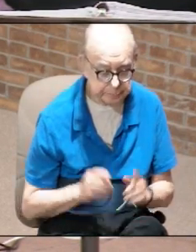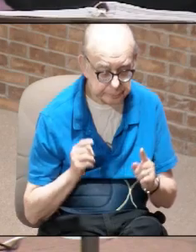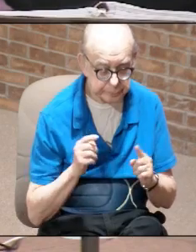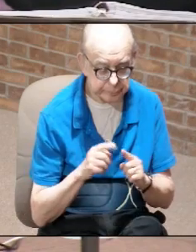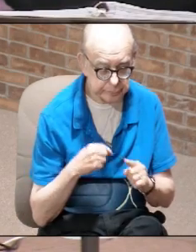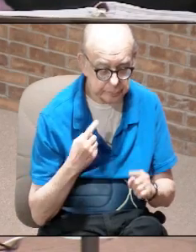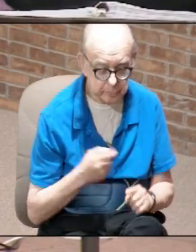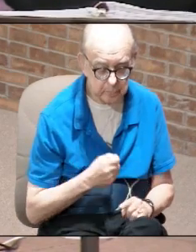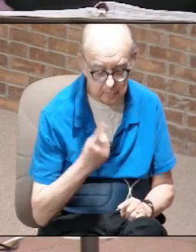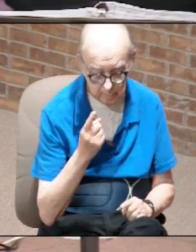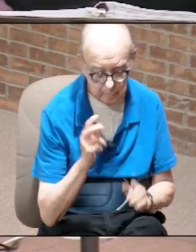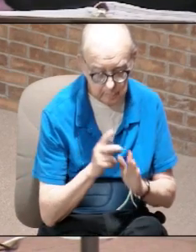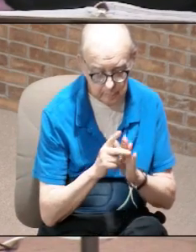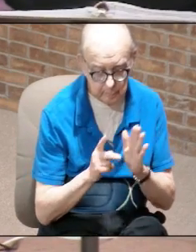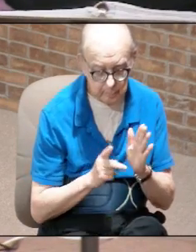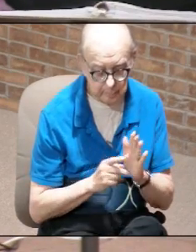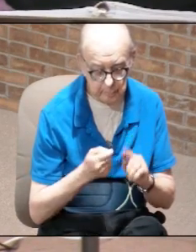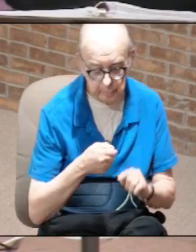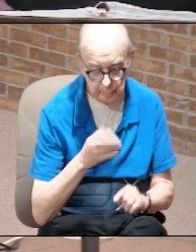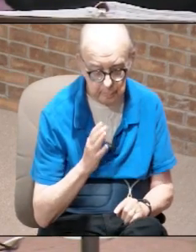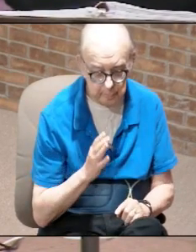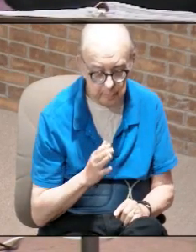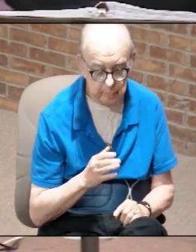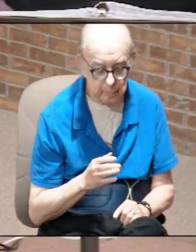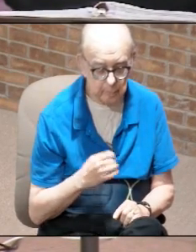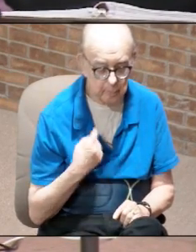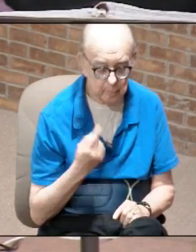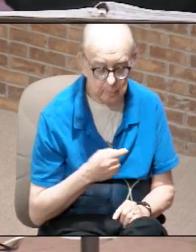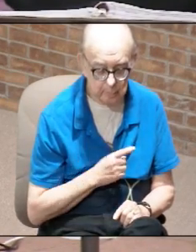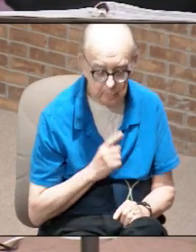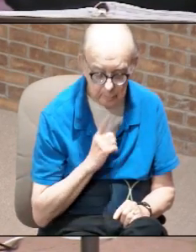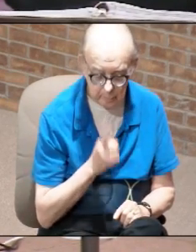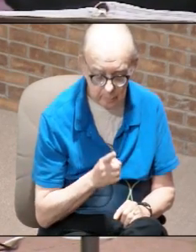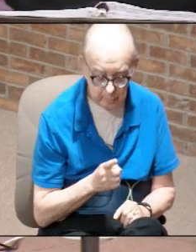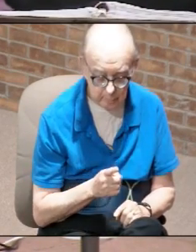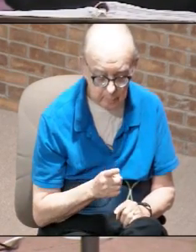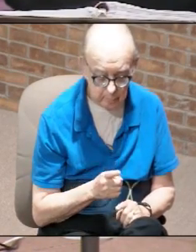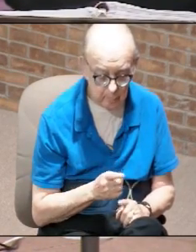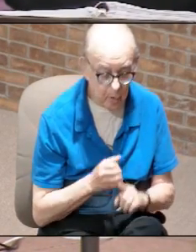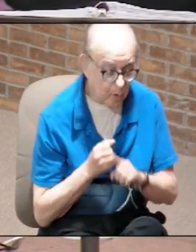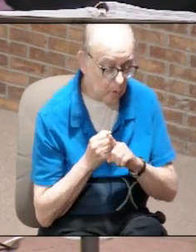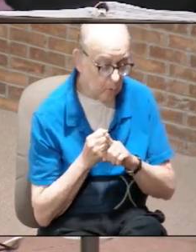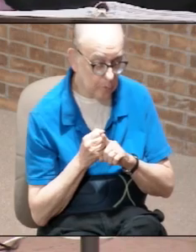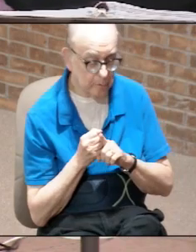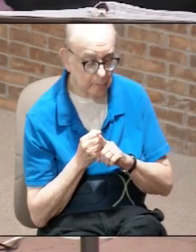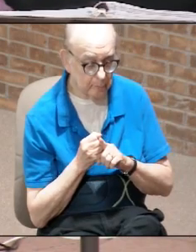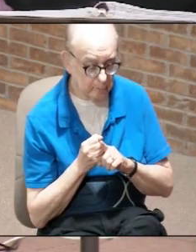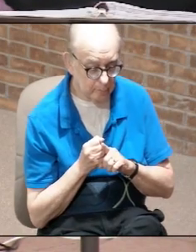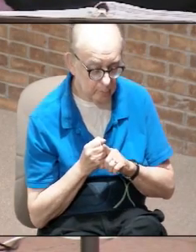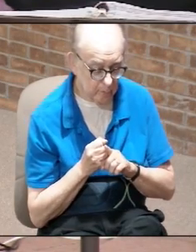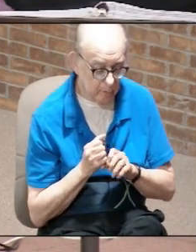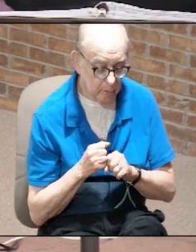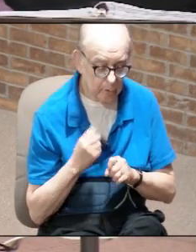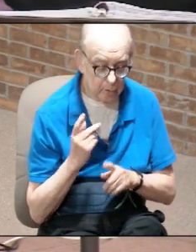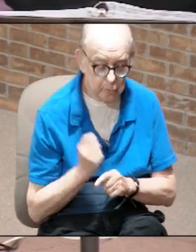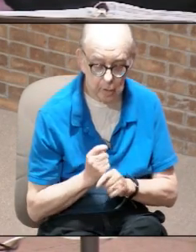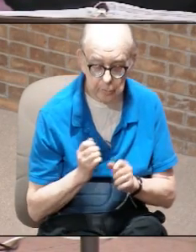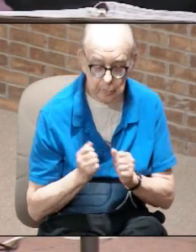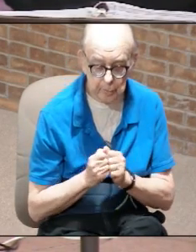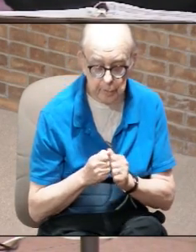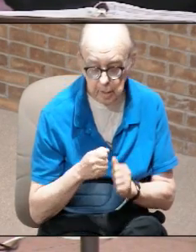Until we understand the principles from God, ladies and gentlemen, we are going to hold back in our trust towards